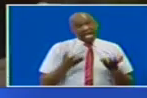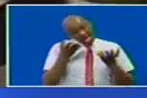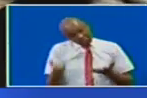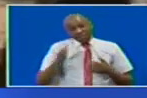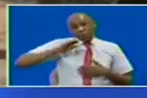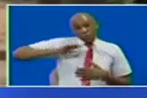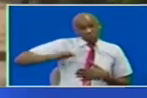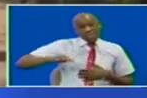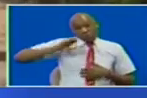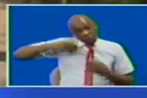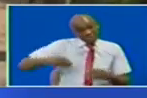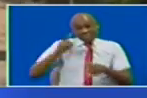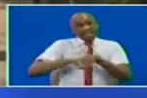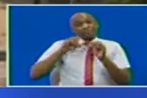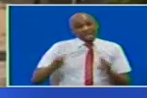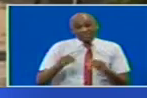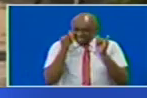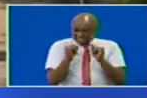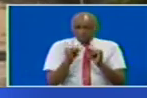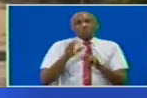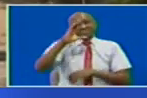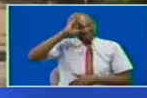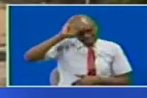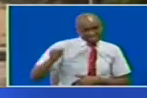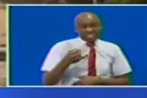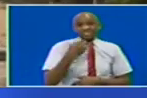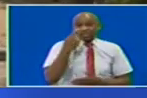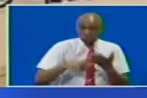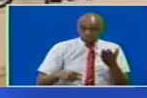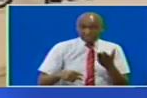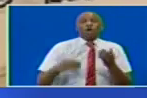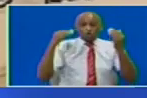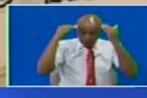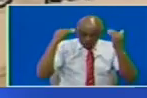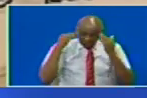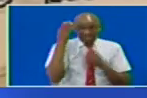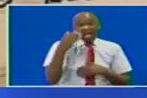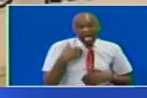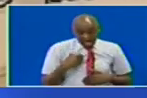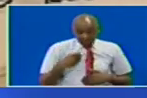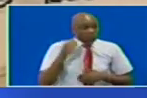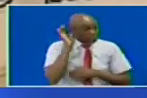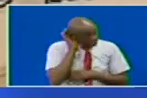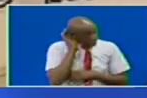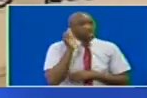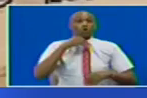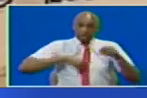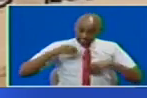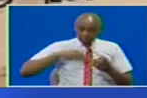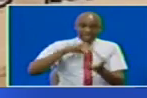the handling of corruption cases, the new Chief Justice has said special law courts have been established to hear graft cases back to